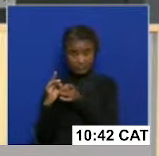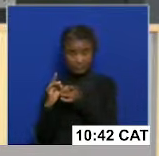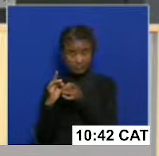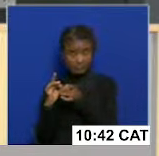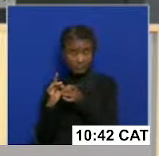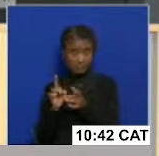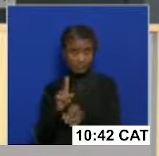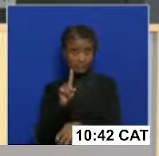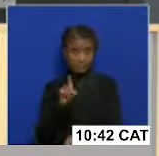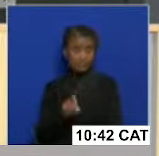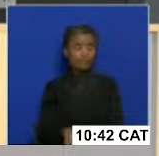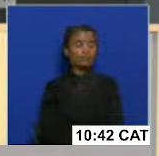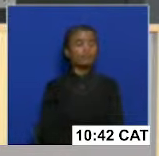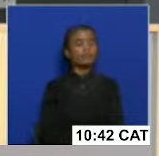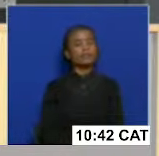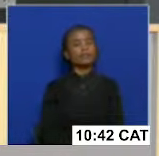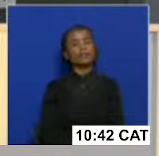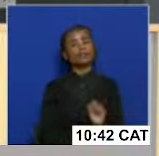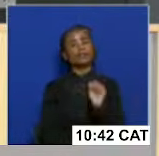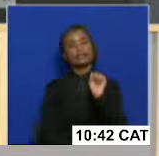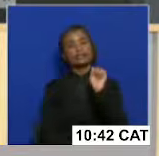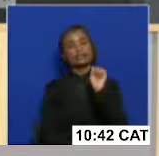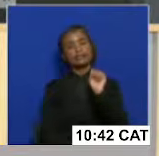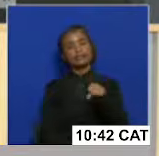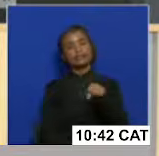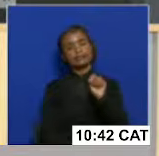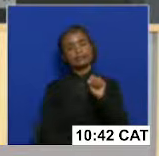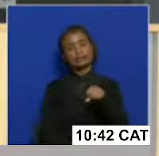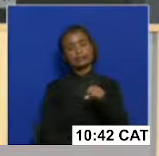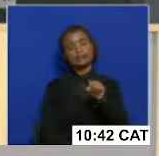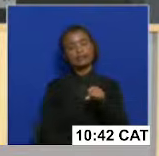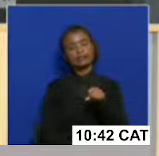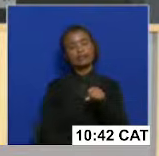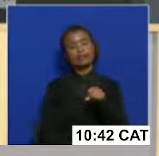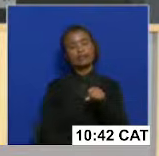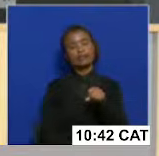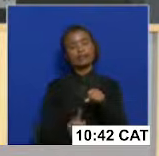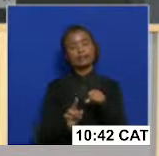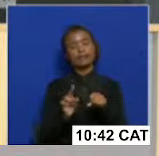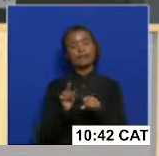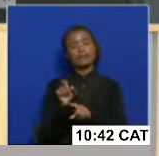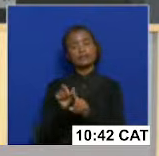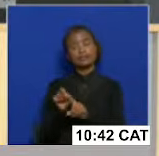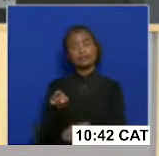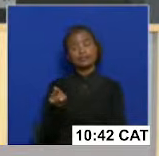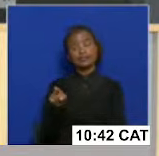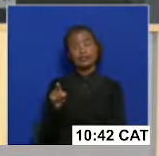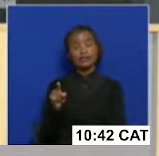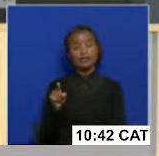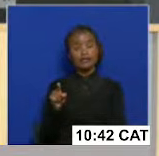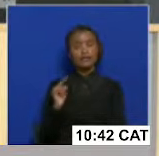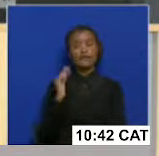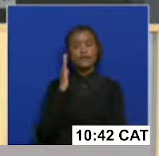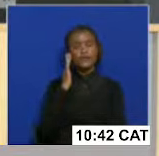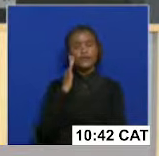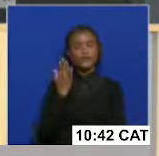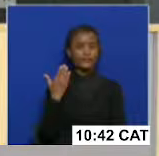Yes, it's someone I knew from where I lived before. He used